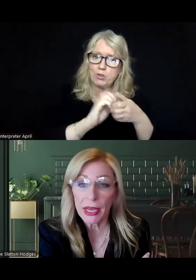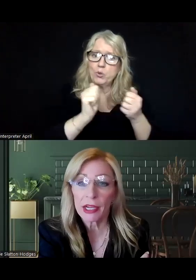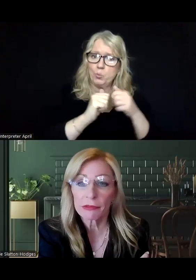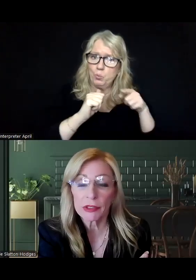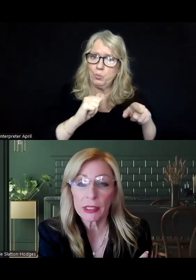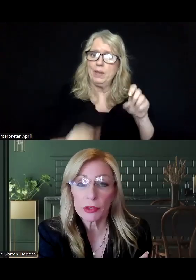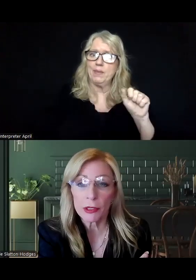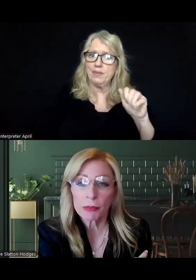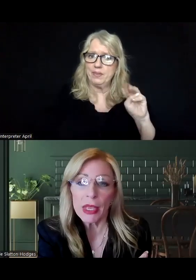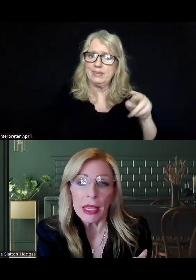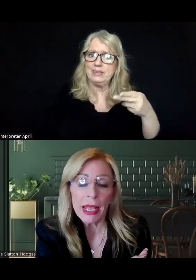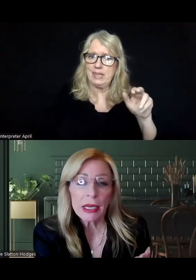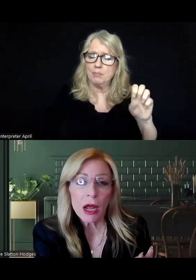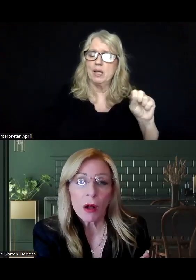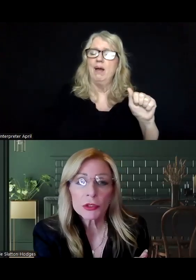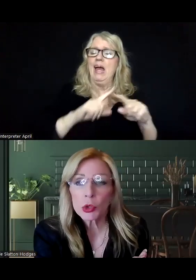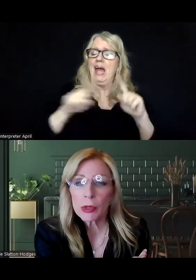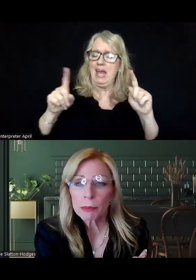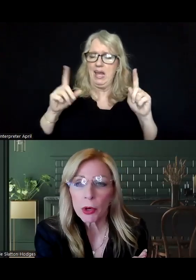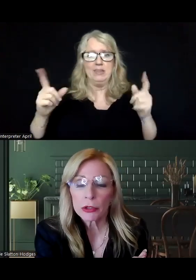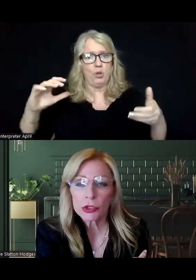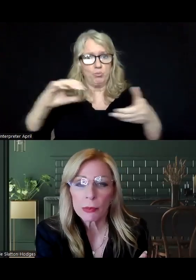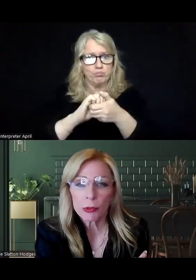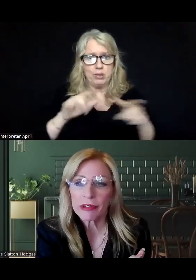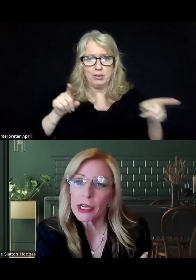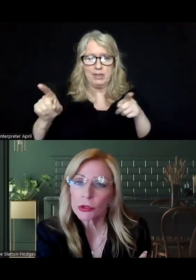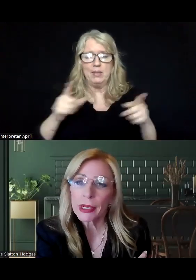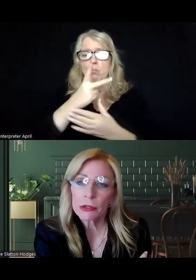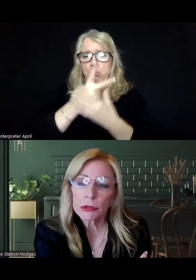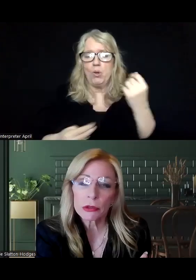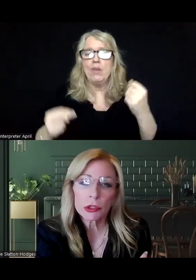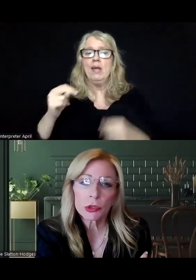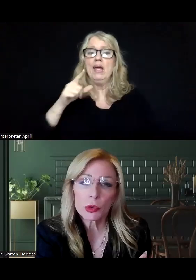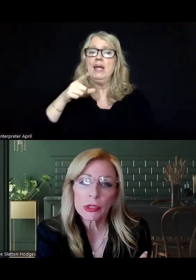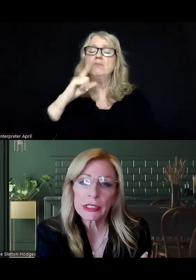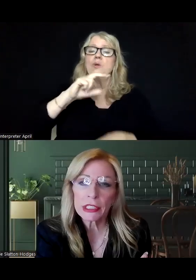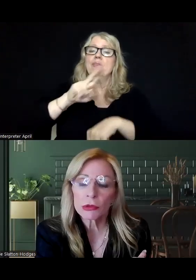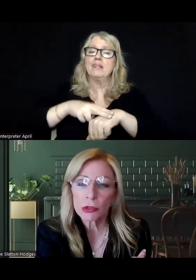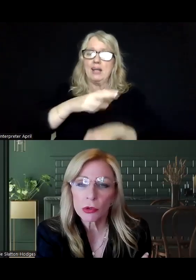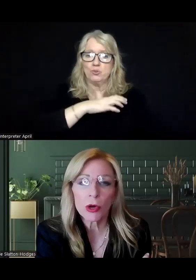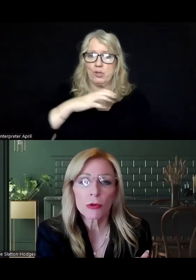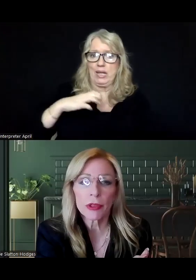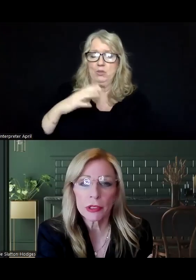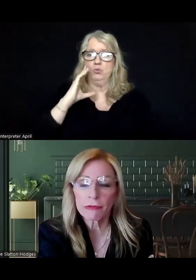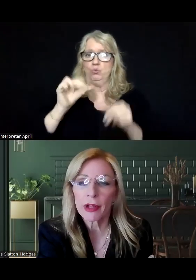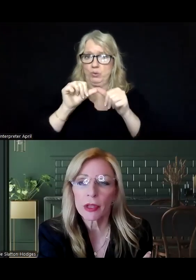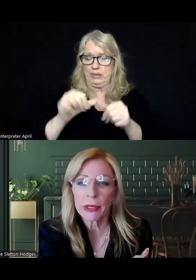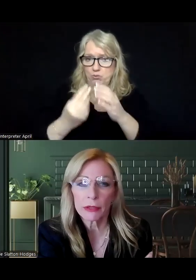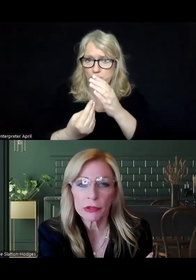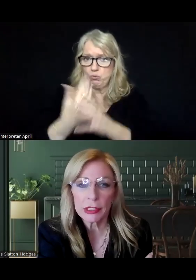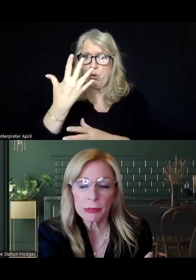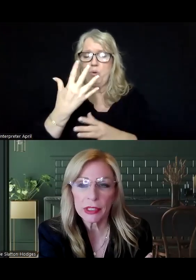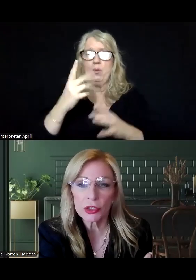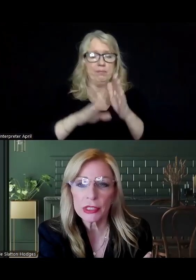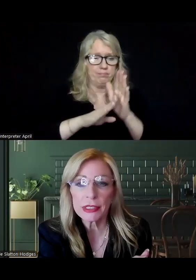and on behalf of SAMHSA, and also in partnership with National Council to continue the growth and the